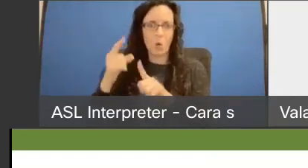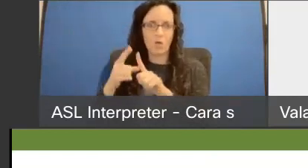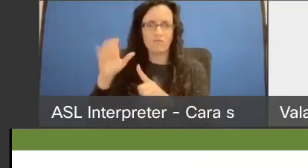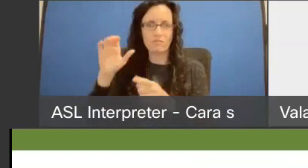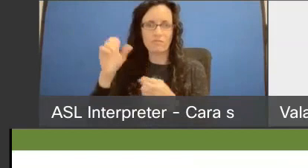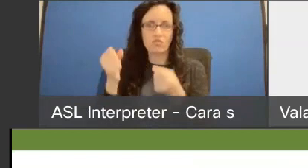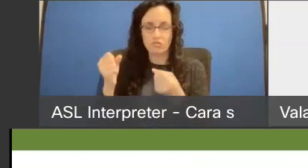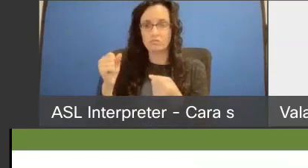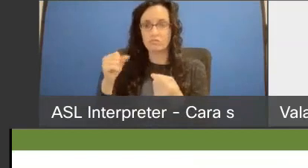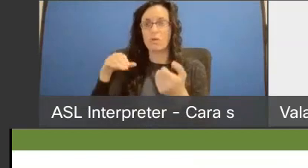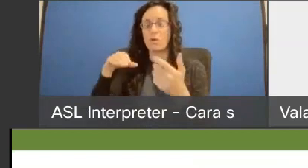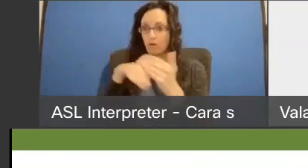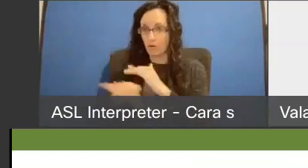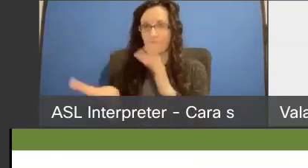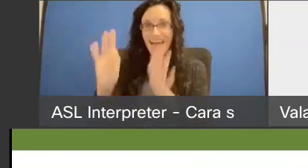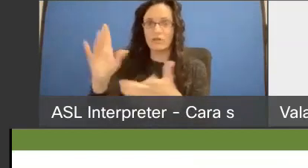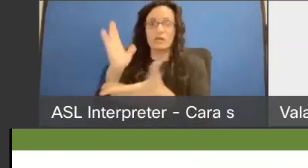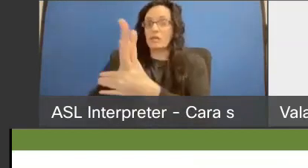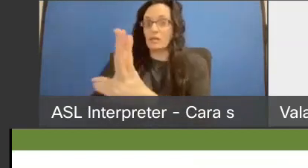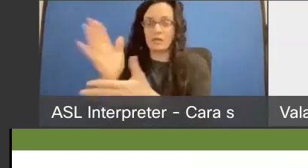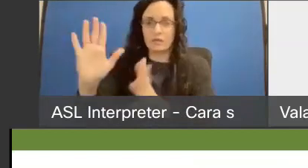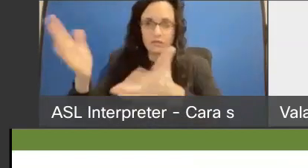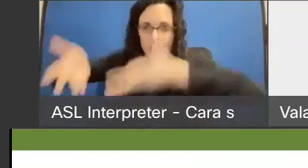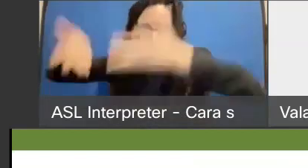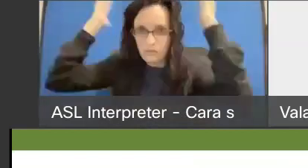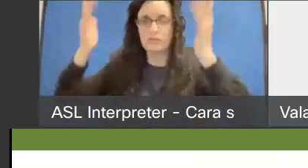Okay, thank you. Yeah.